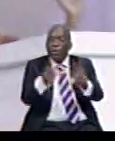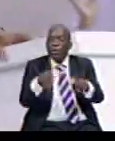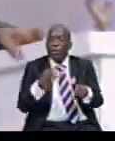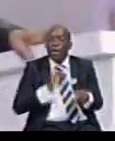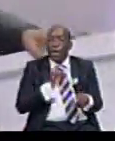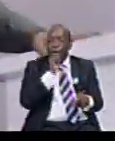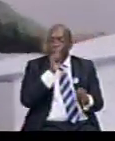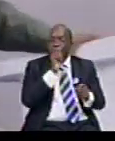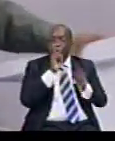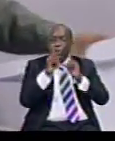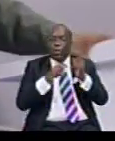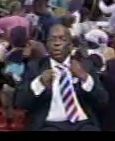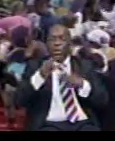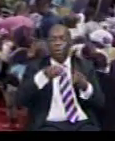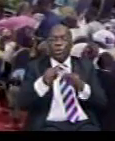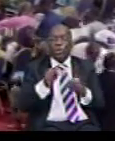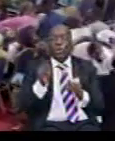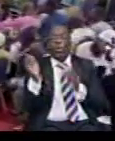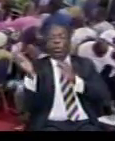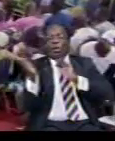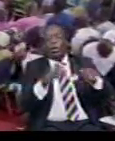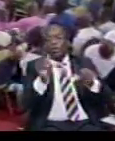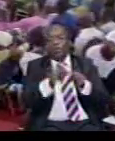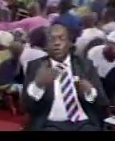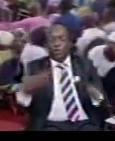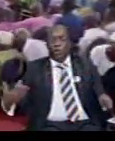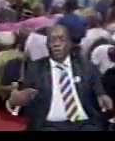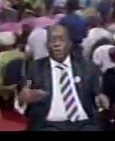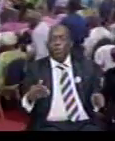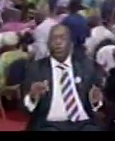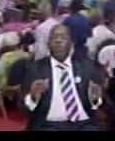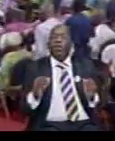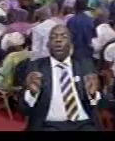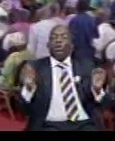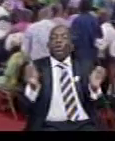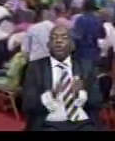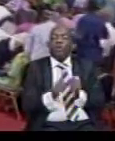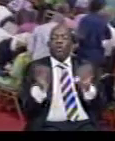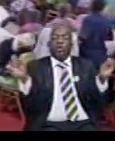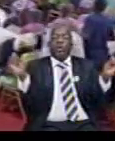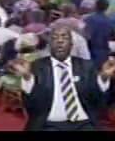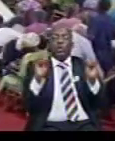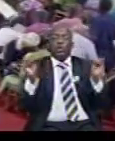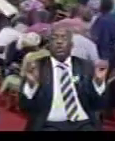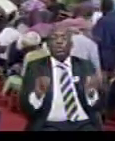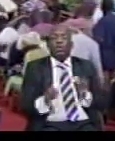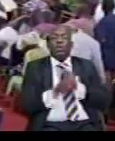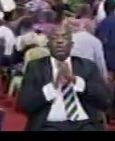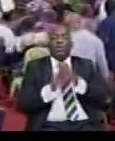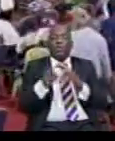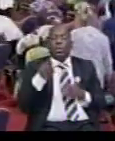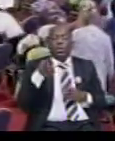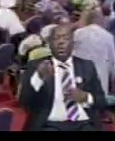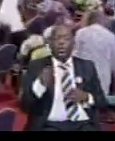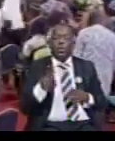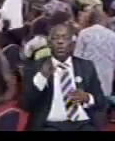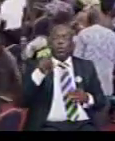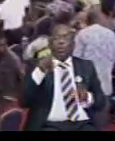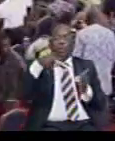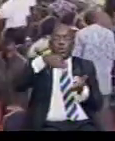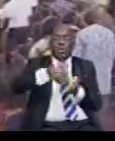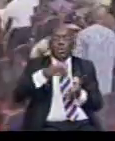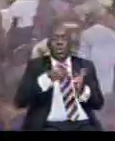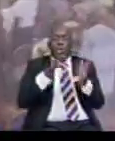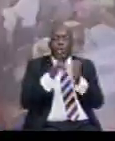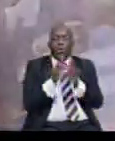put everything aside now with nothing hindering you, and you stand up and you pray to the Lord. And as we pray to the